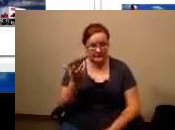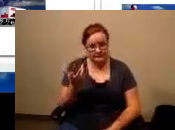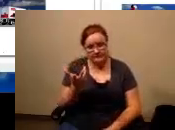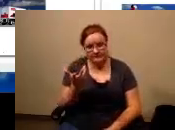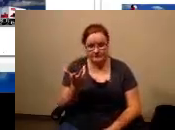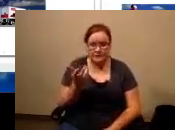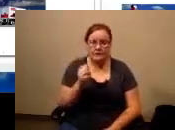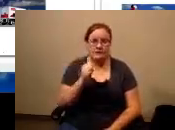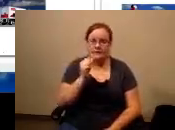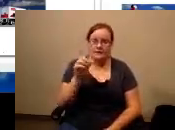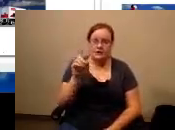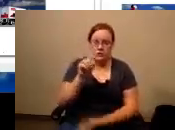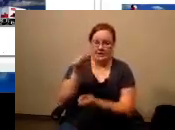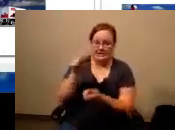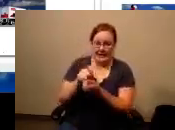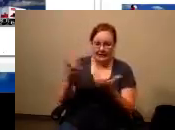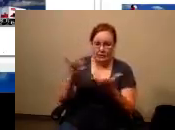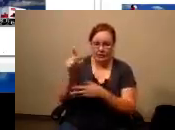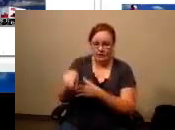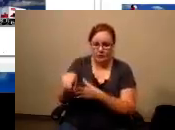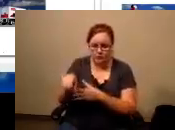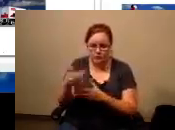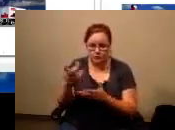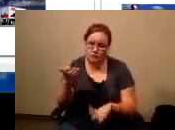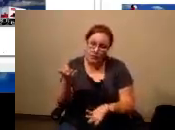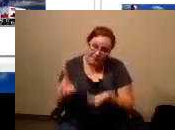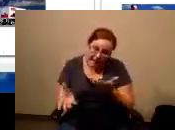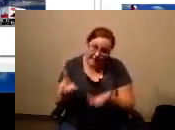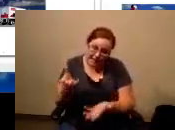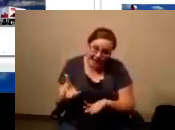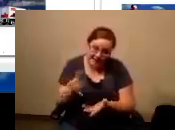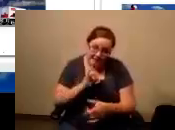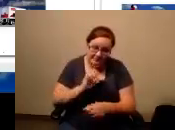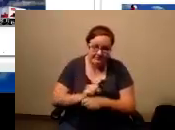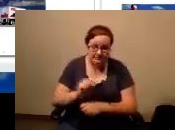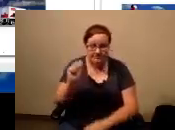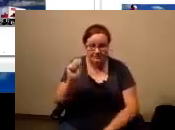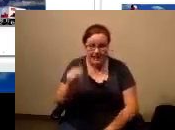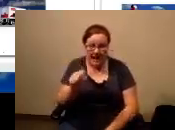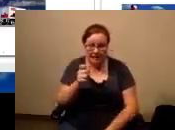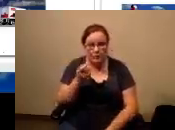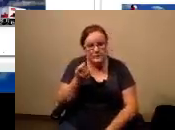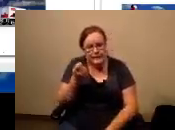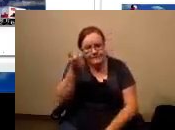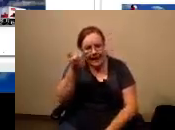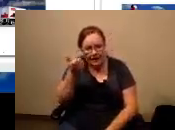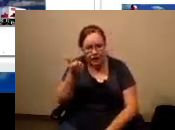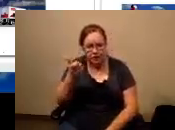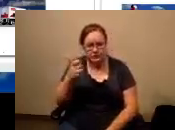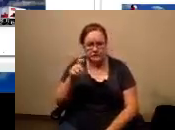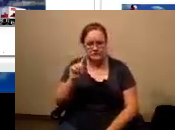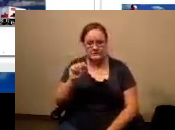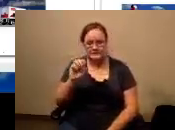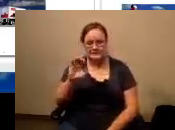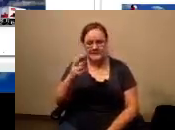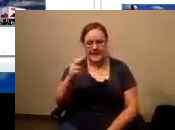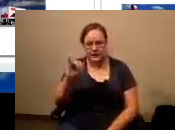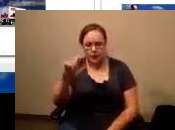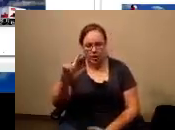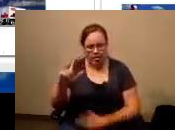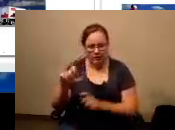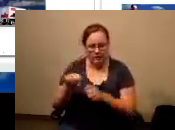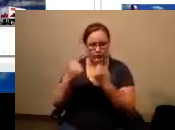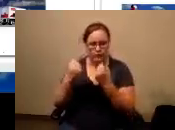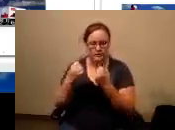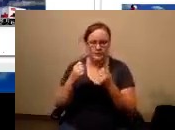didn't do exactly what they were supposed to, so maybe, in fact, yes, there was a minor technical breach. There's a second